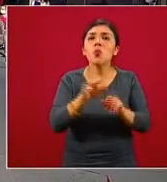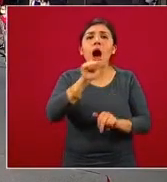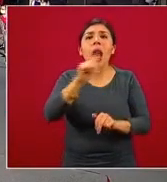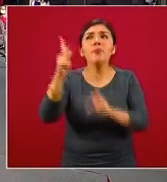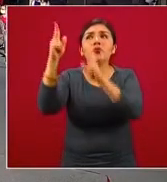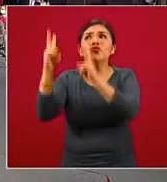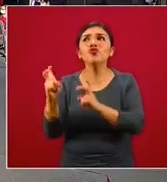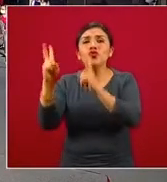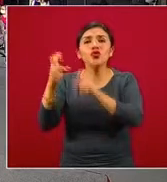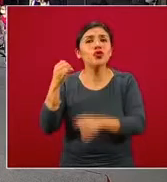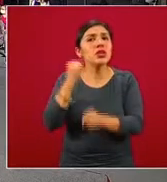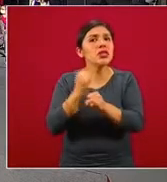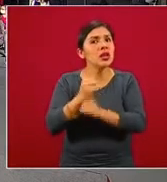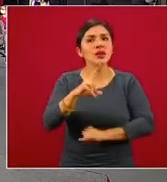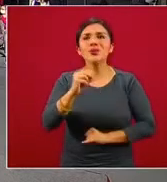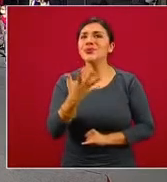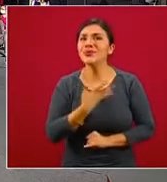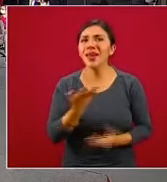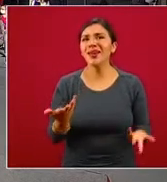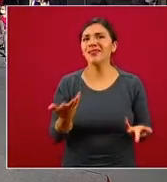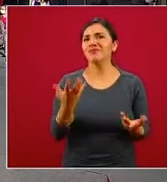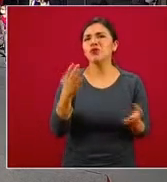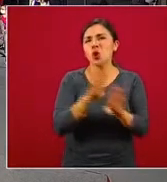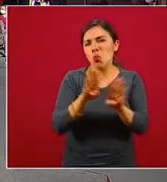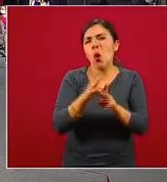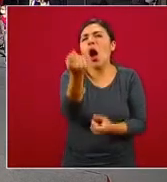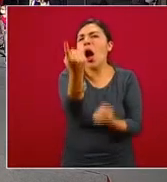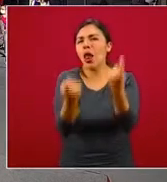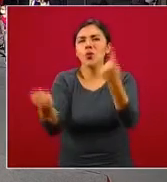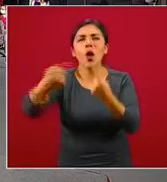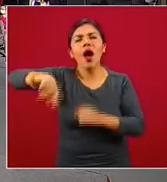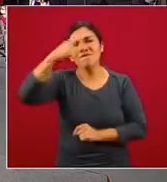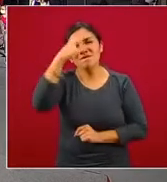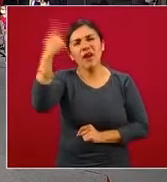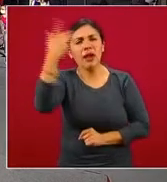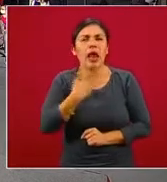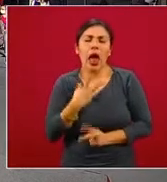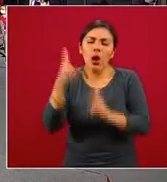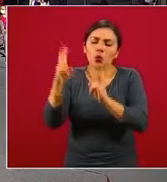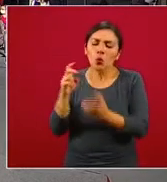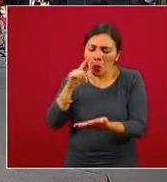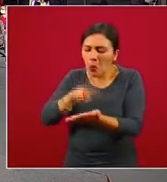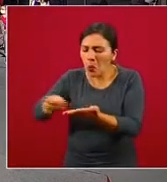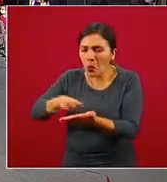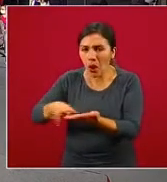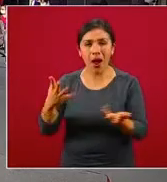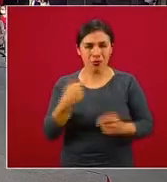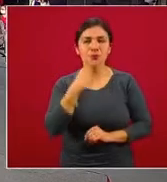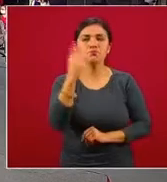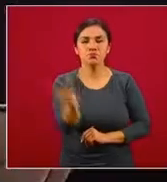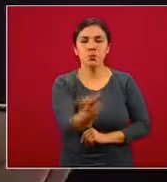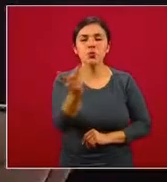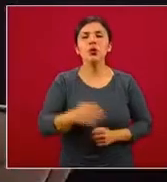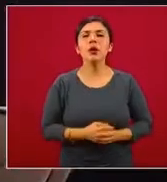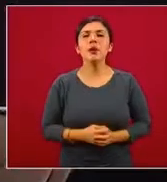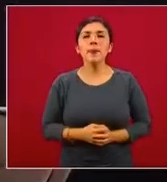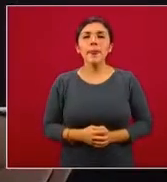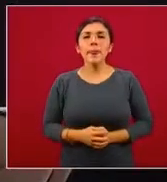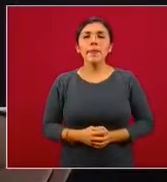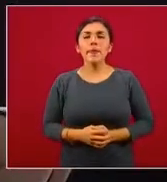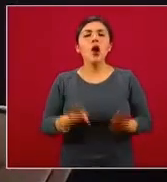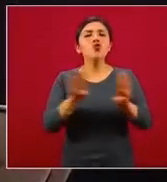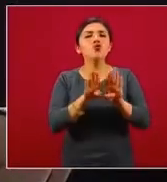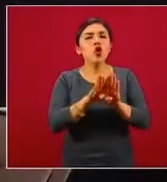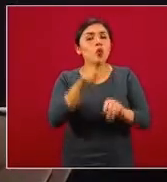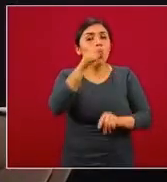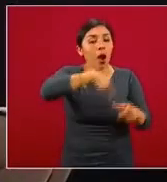staff, and we needed to come up with behavioral protocols within the school. So all that was taken into consideration,